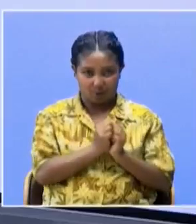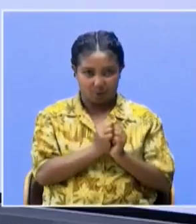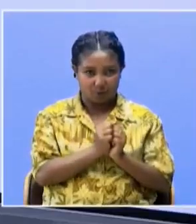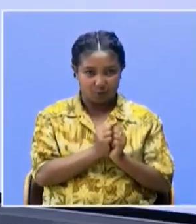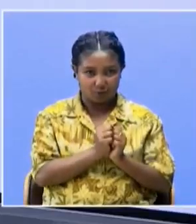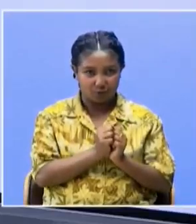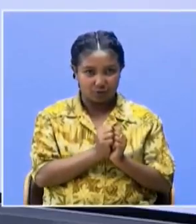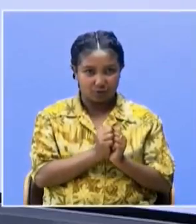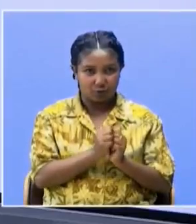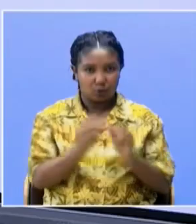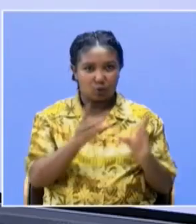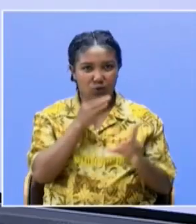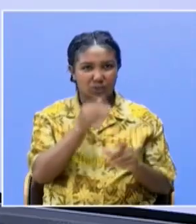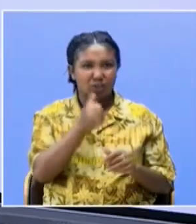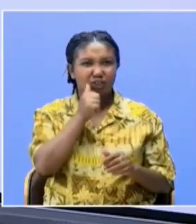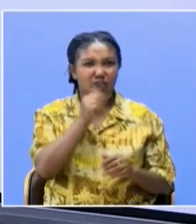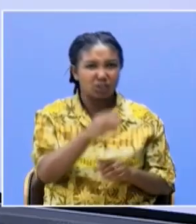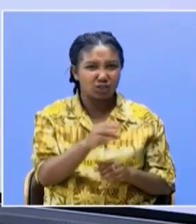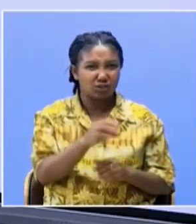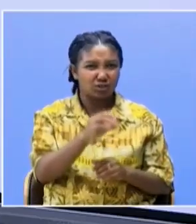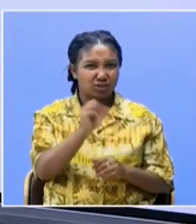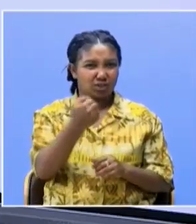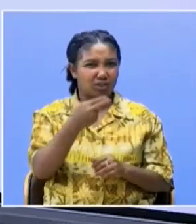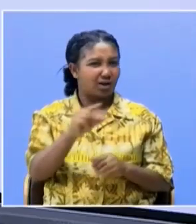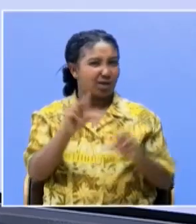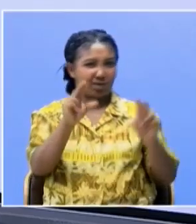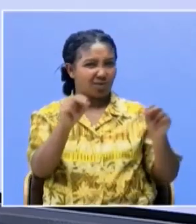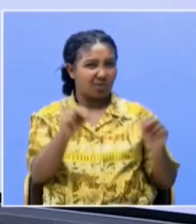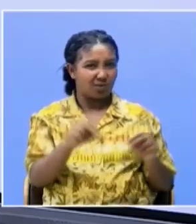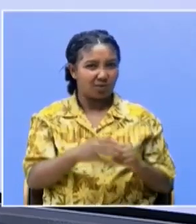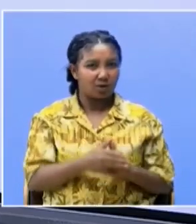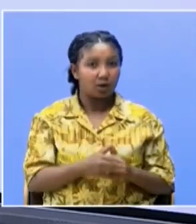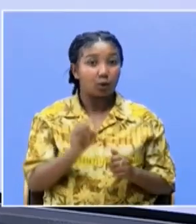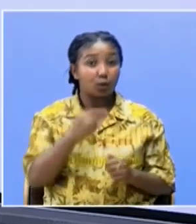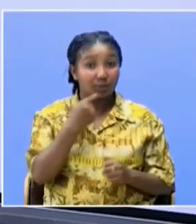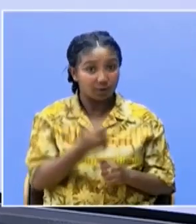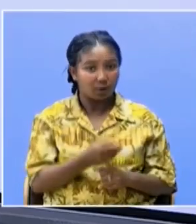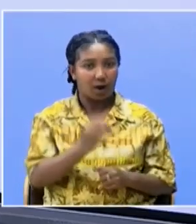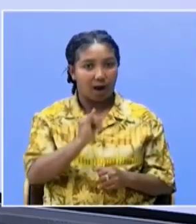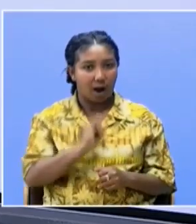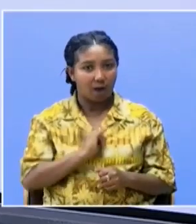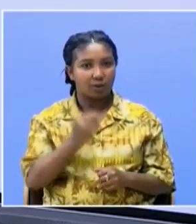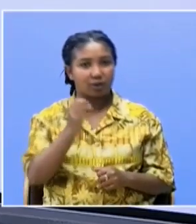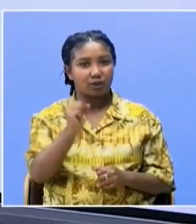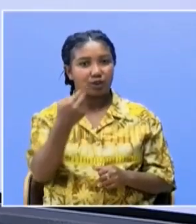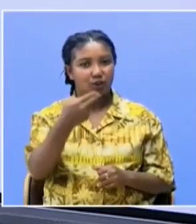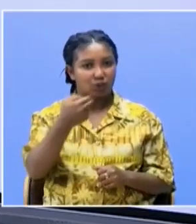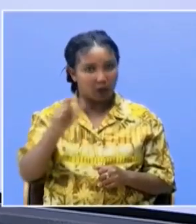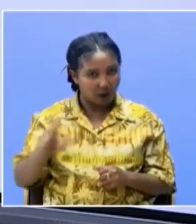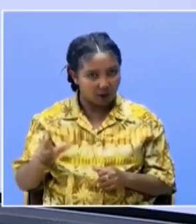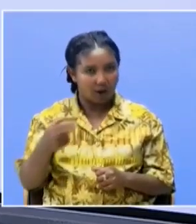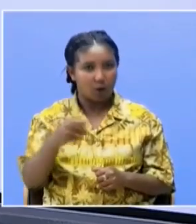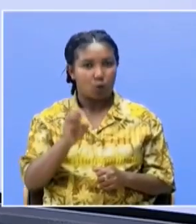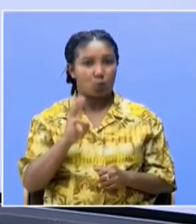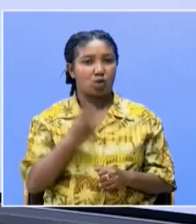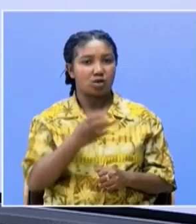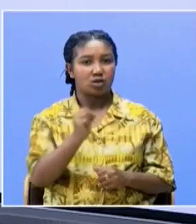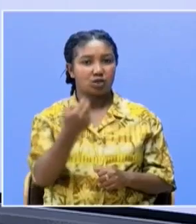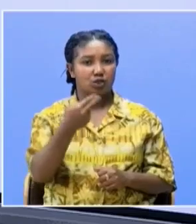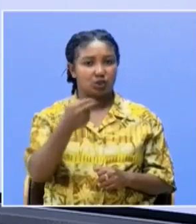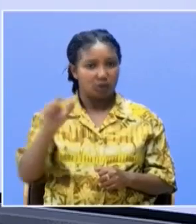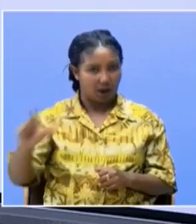Okay? We don't say she shall or he shall. No, that's wrong. We say what? I shall or we shall. Okay.